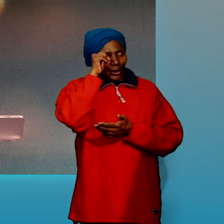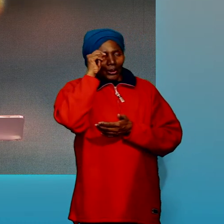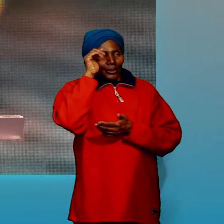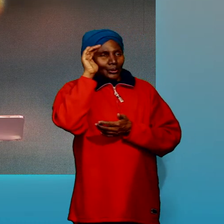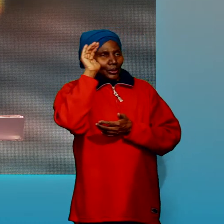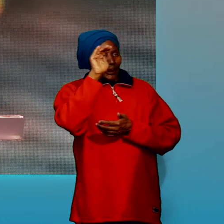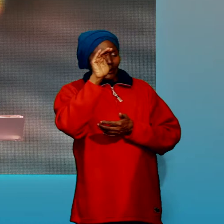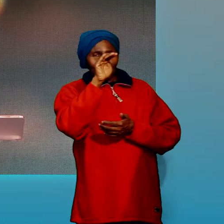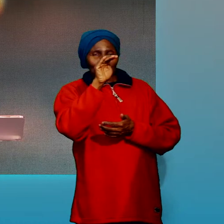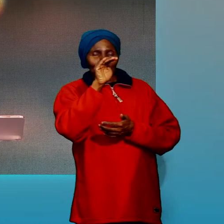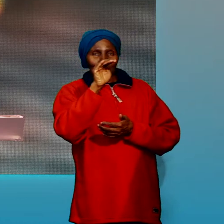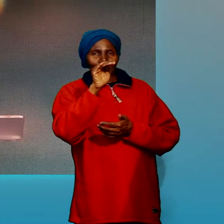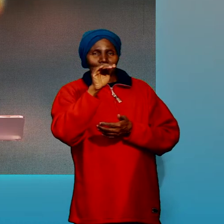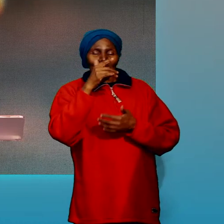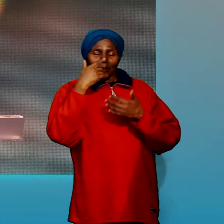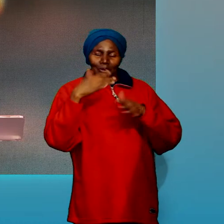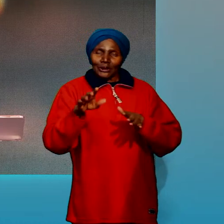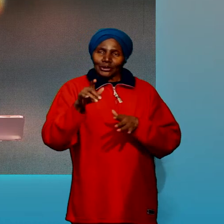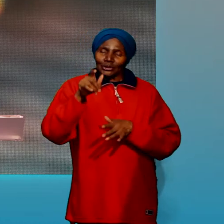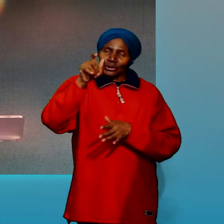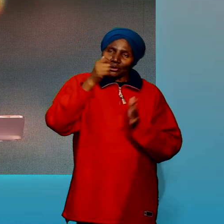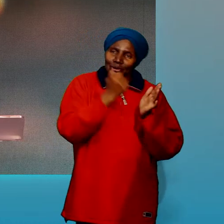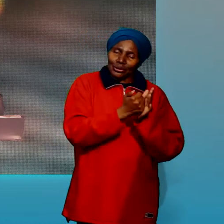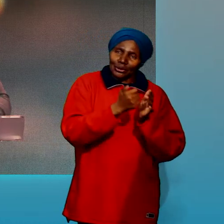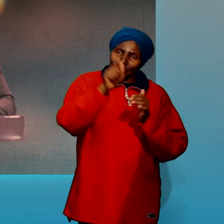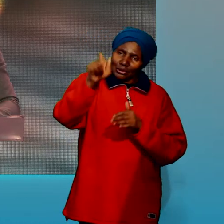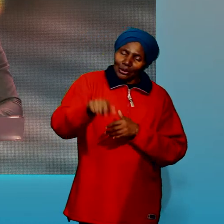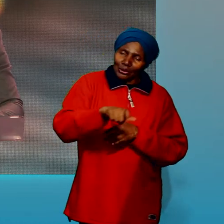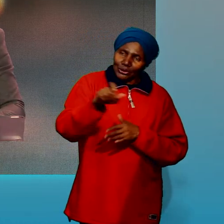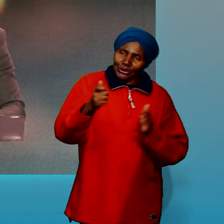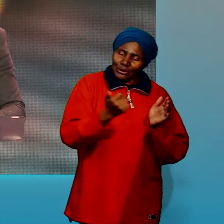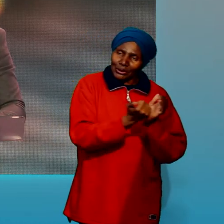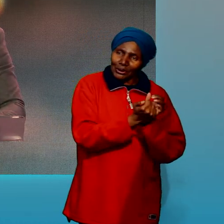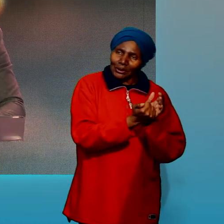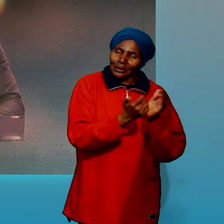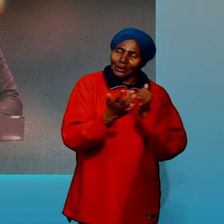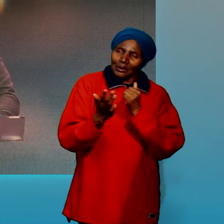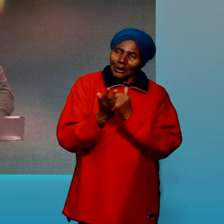the shame, sat down at the right hand of the Father.